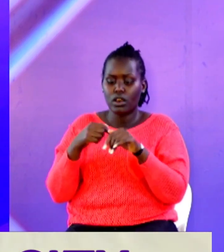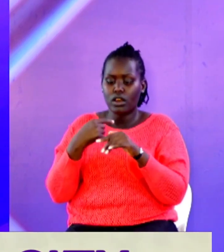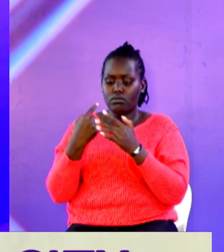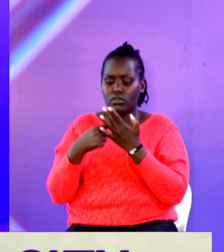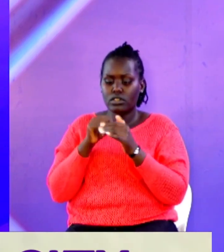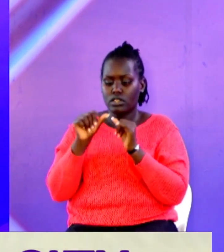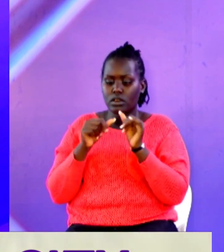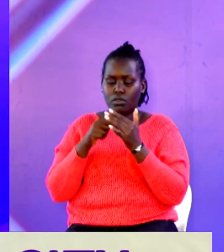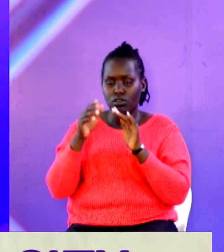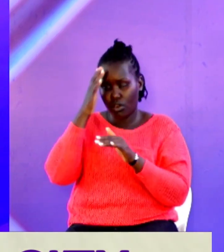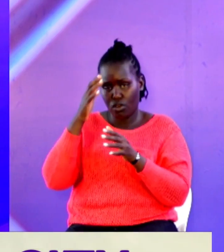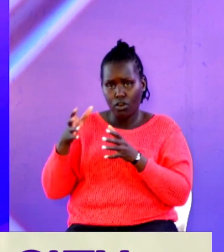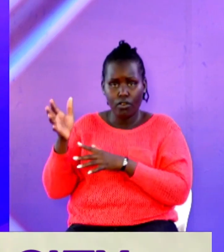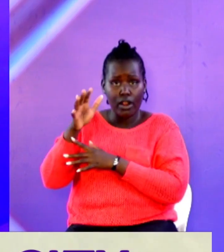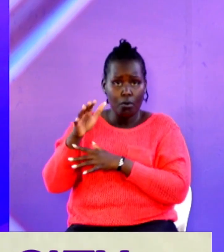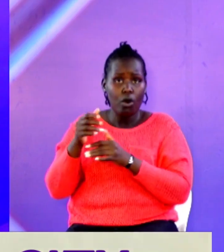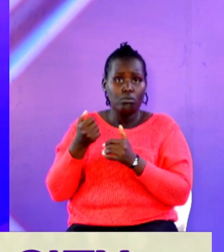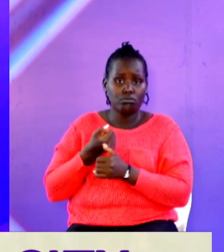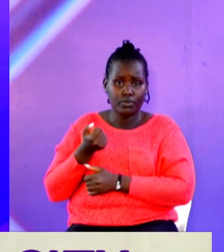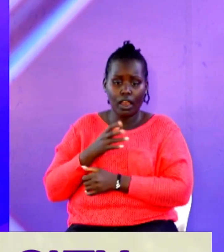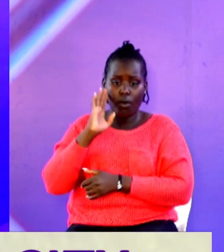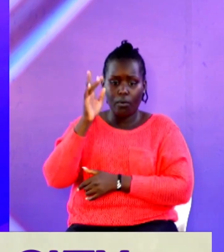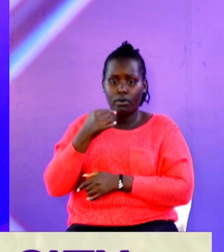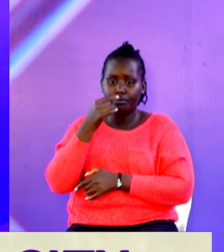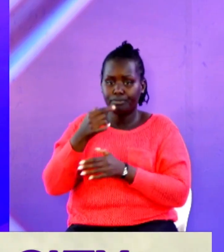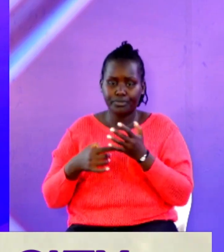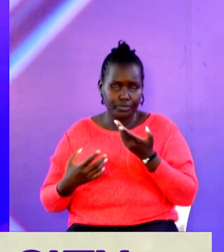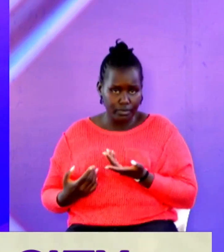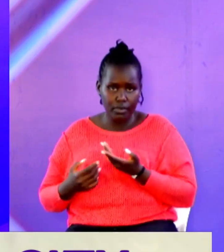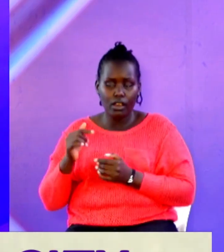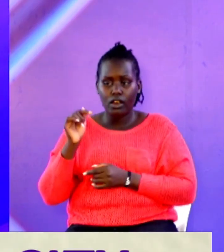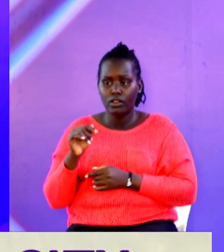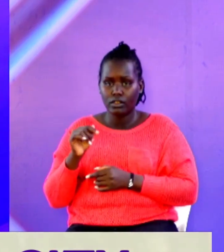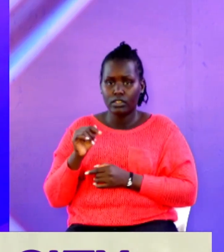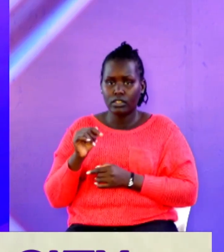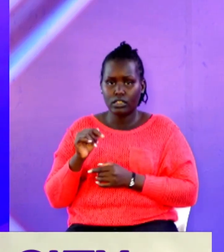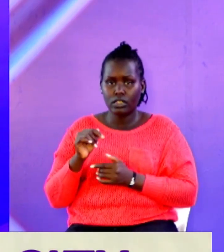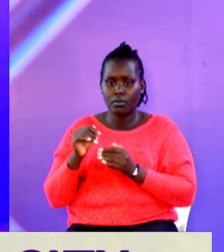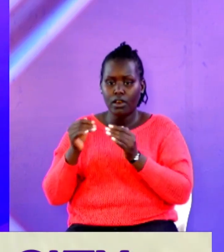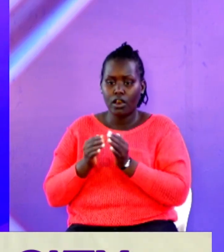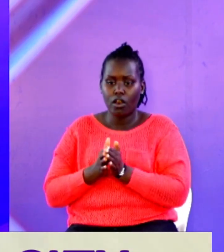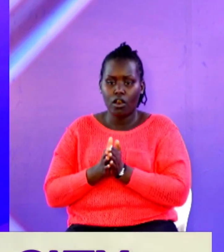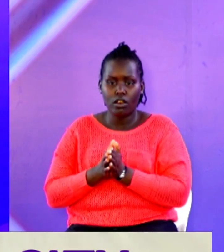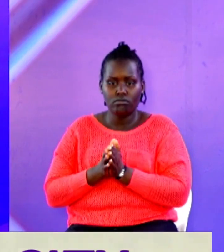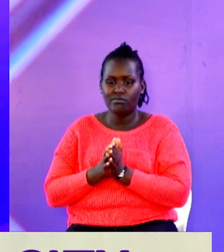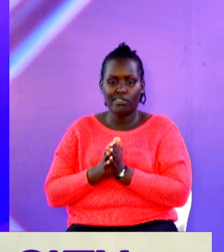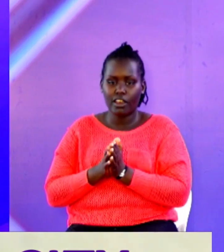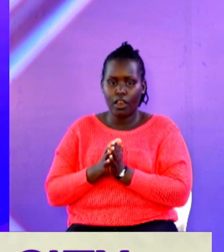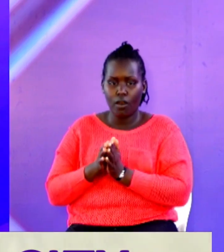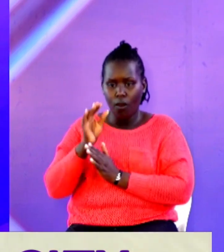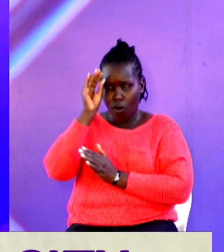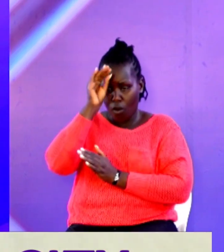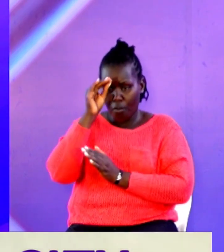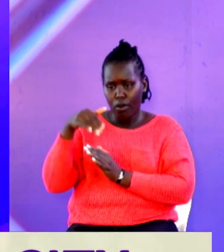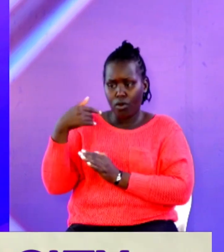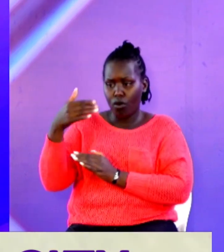know, volleyball girls, I will say, this one is my general overview, is that we usually